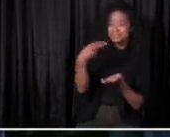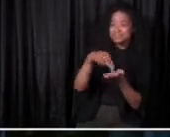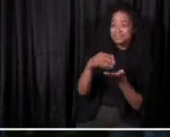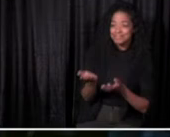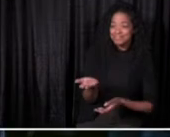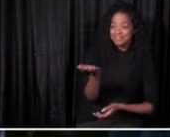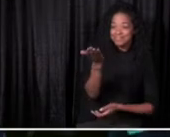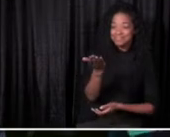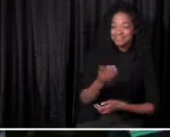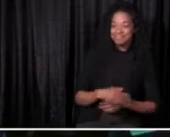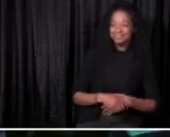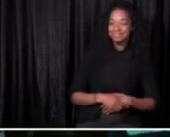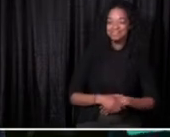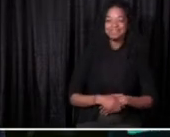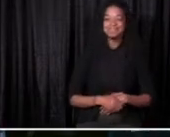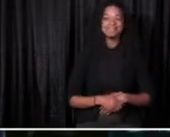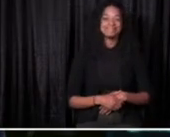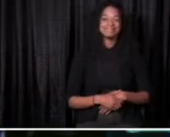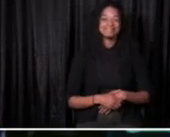You can sit down now.